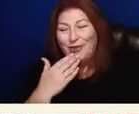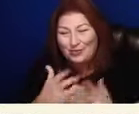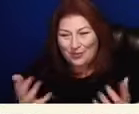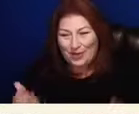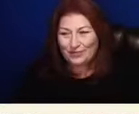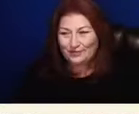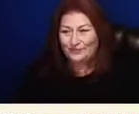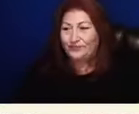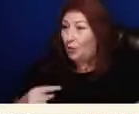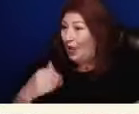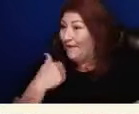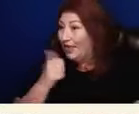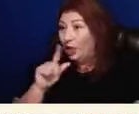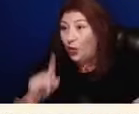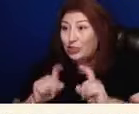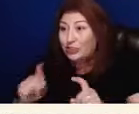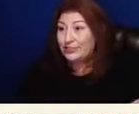So do we have any questions?